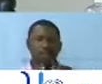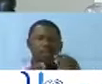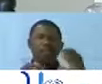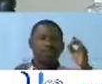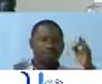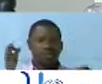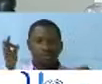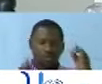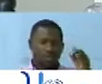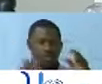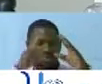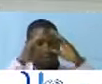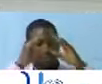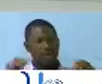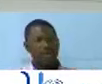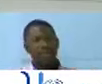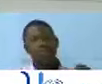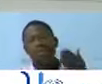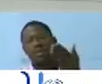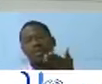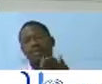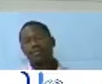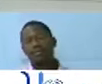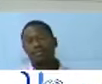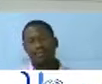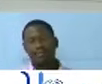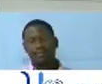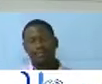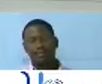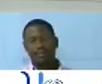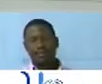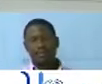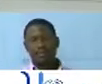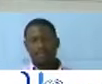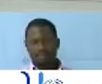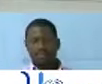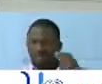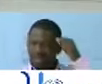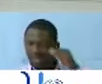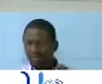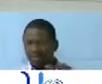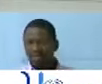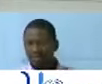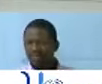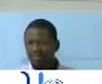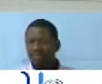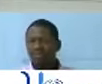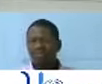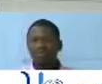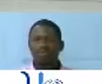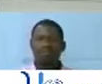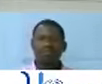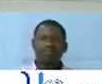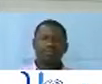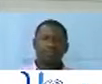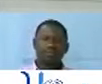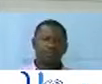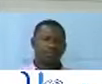démé. I vividly remember this. Ma ngi fatale ko li bu ba.